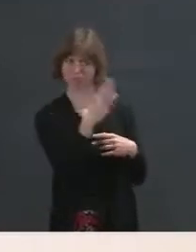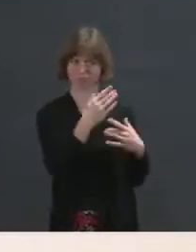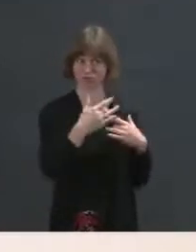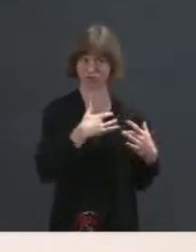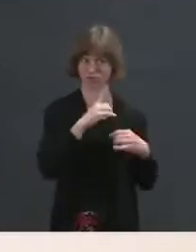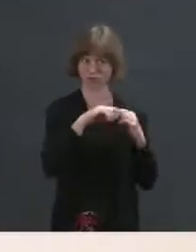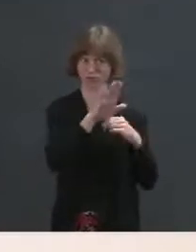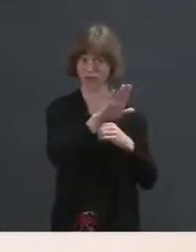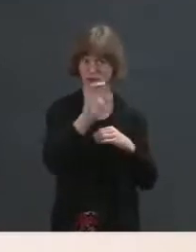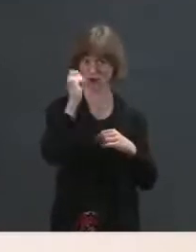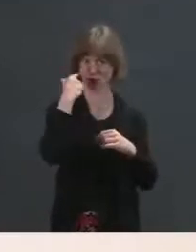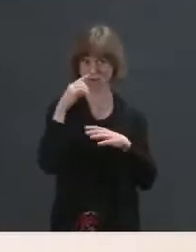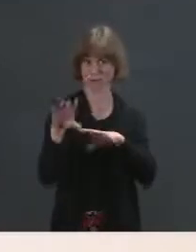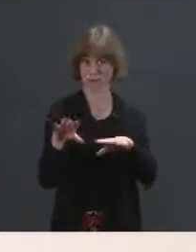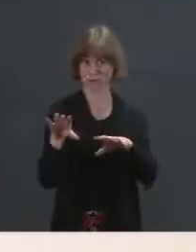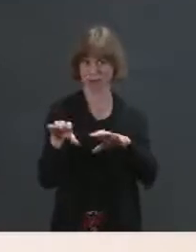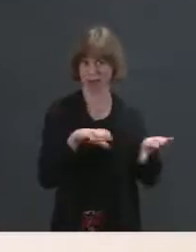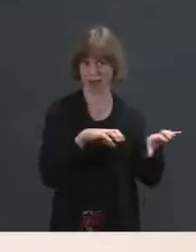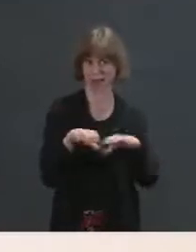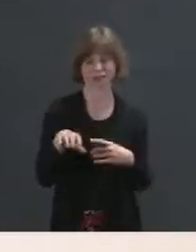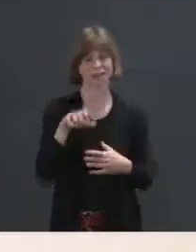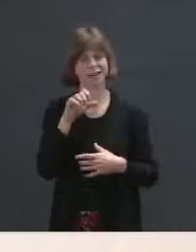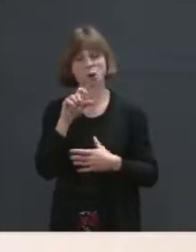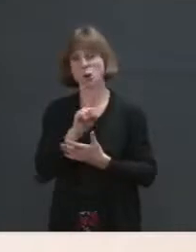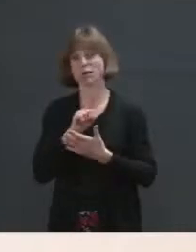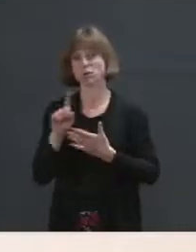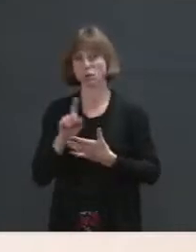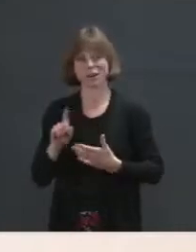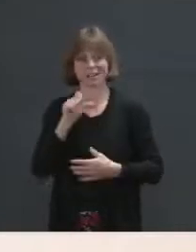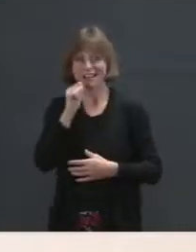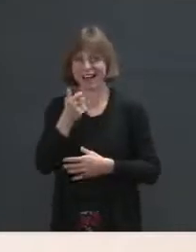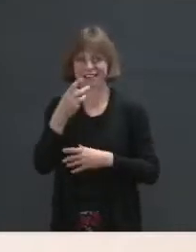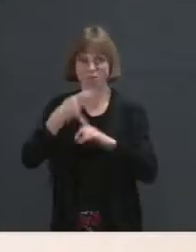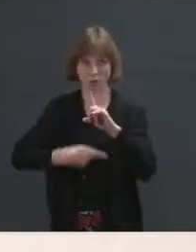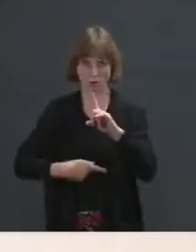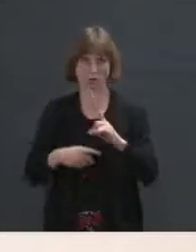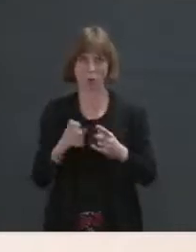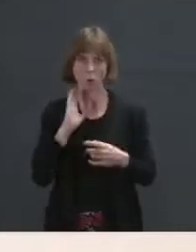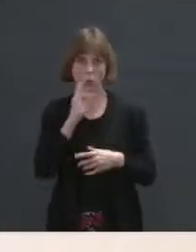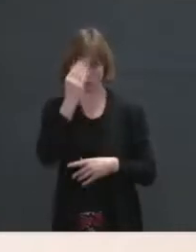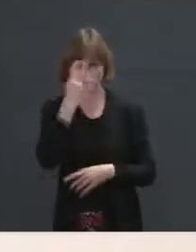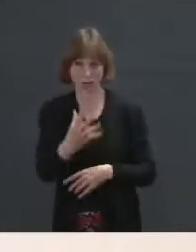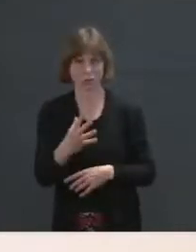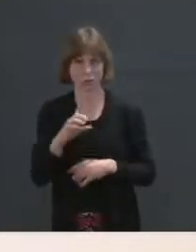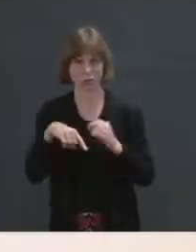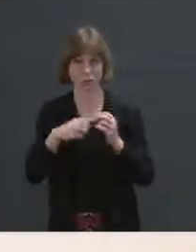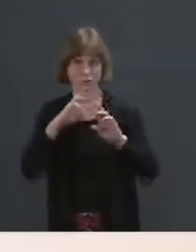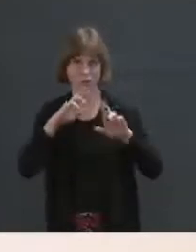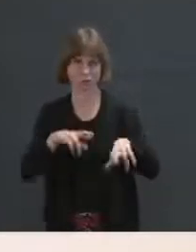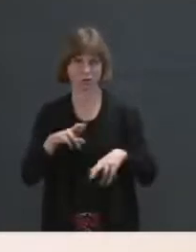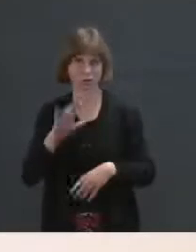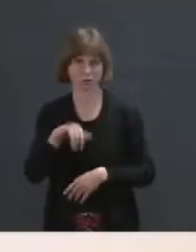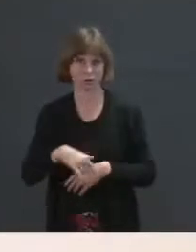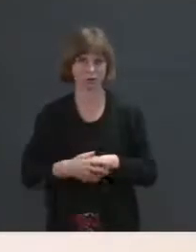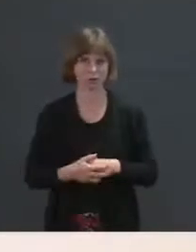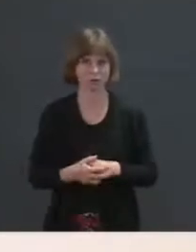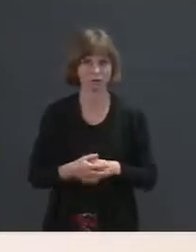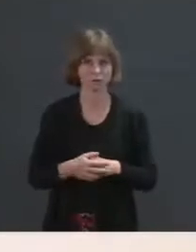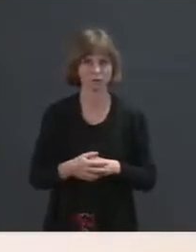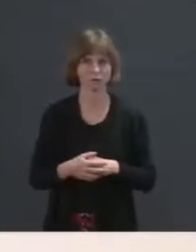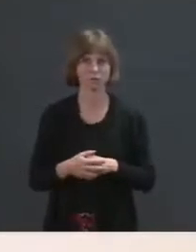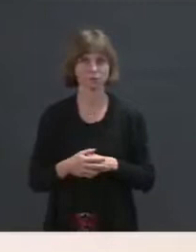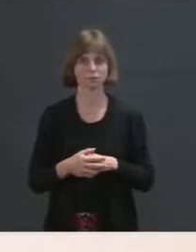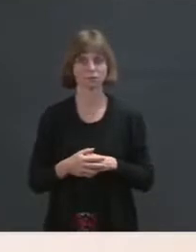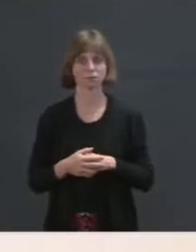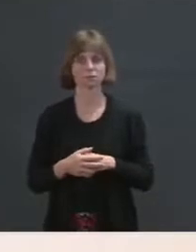As I noted yesterday, it will be weeks, not months, before it's concluded, and we have more details about a response. Go ahead. Thank